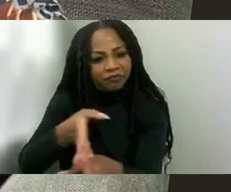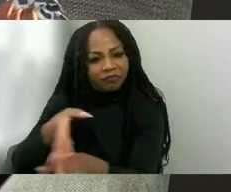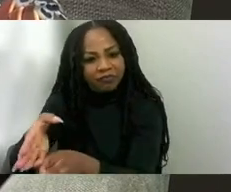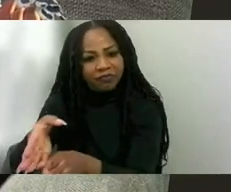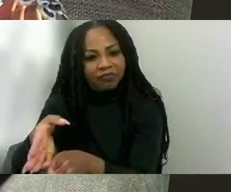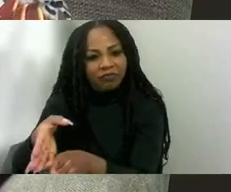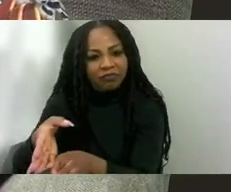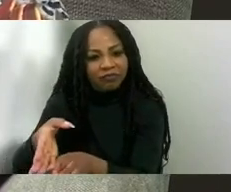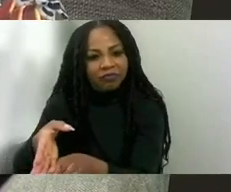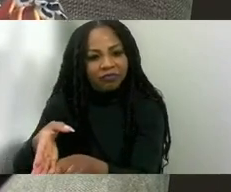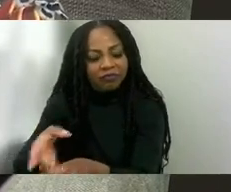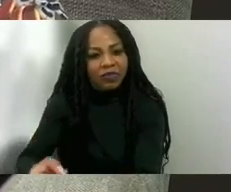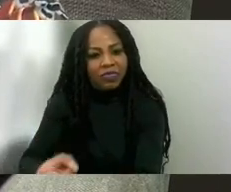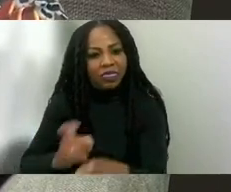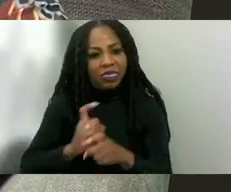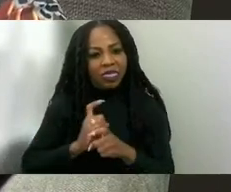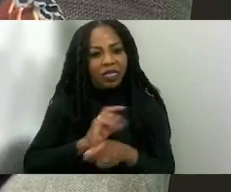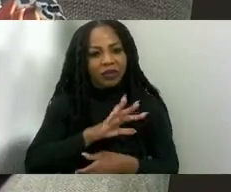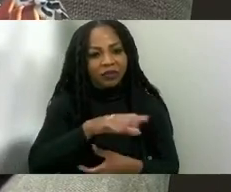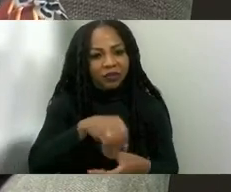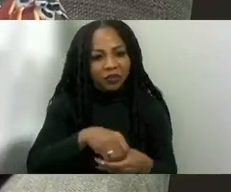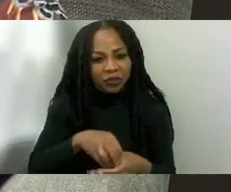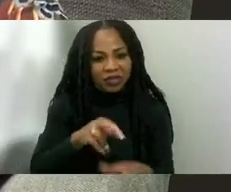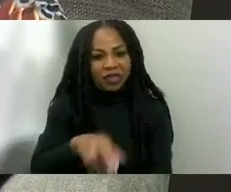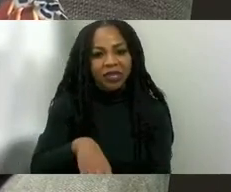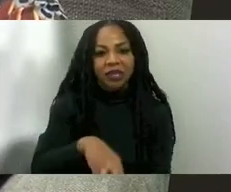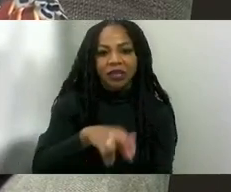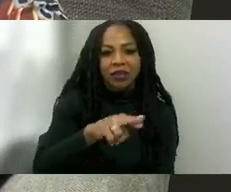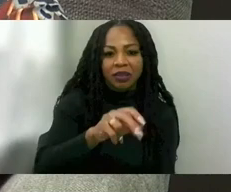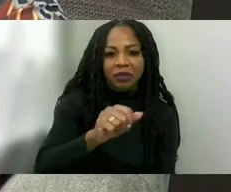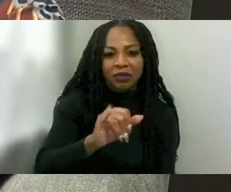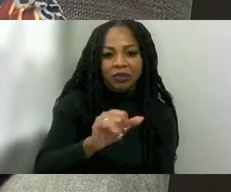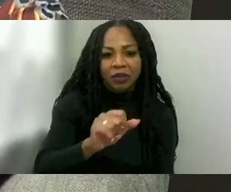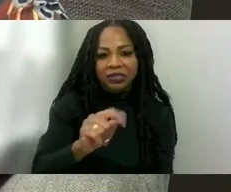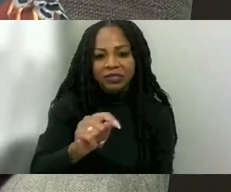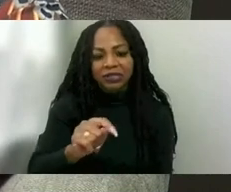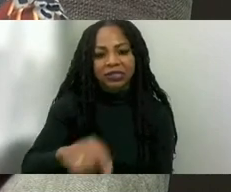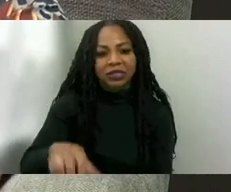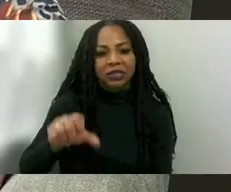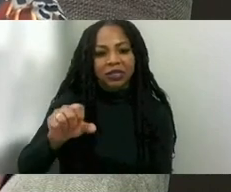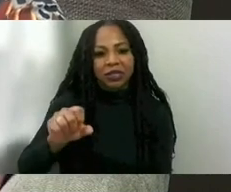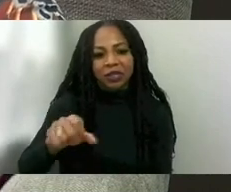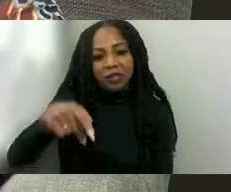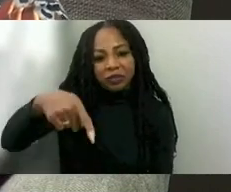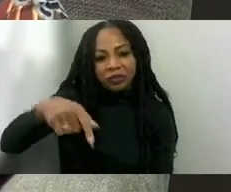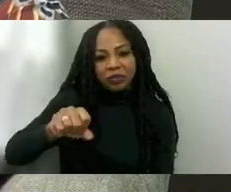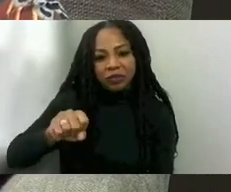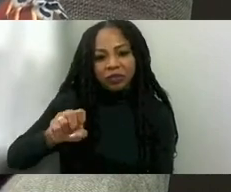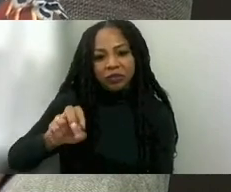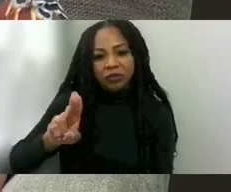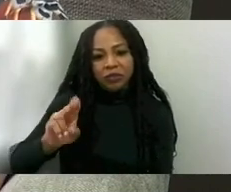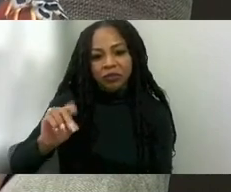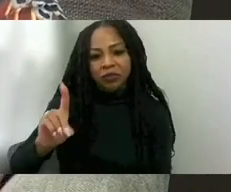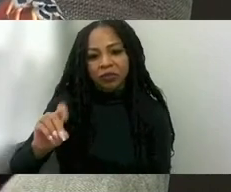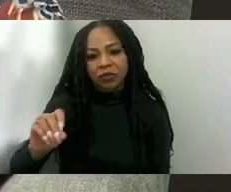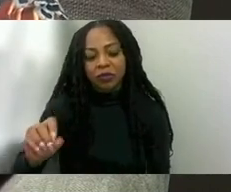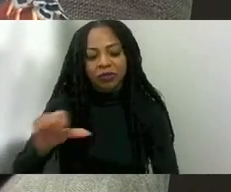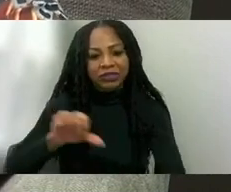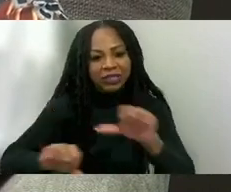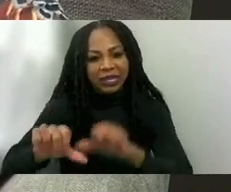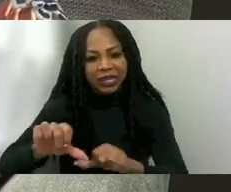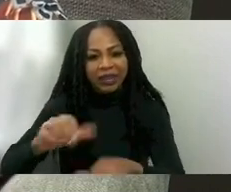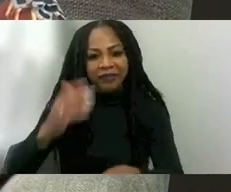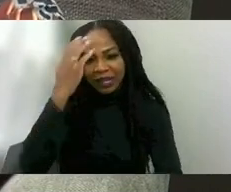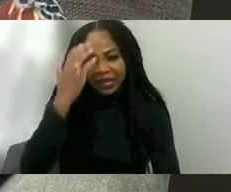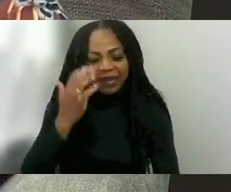inherited include that racist pseudoscience history of head measuring, of asking questions, of getting into